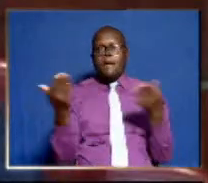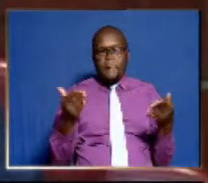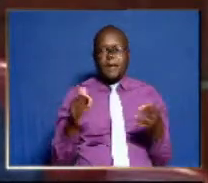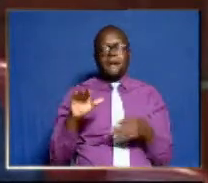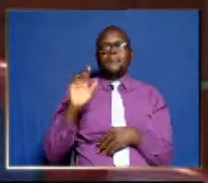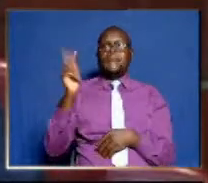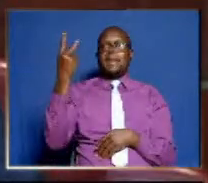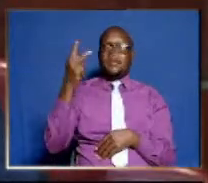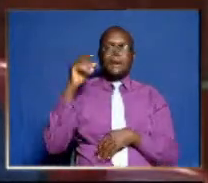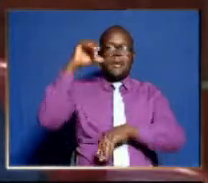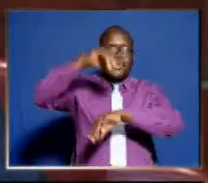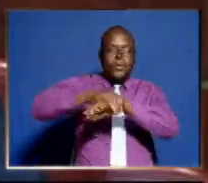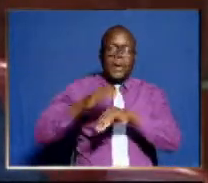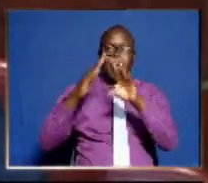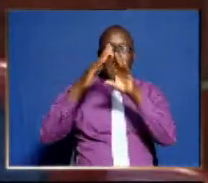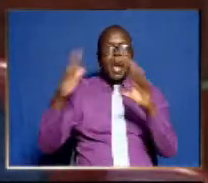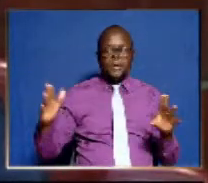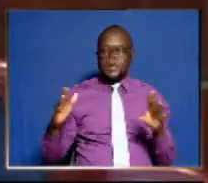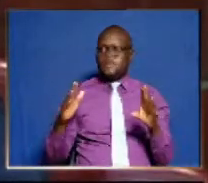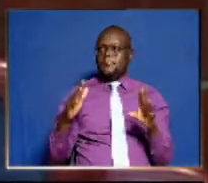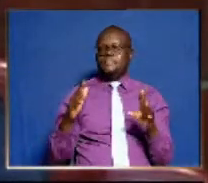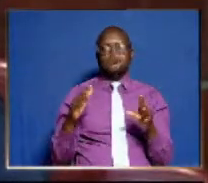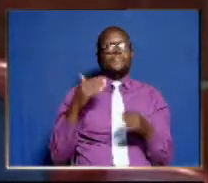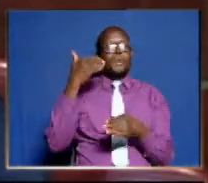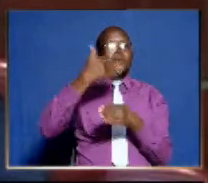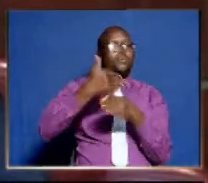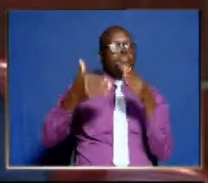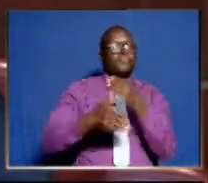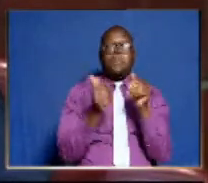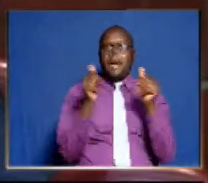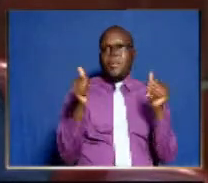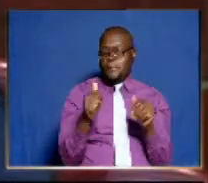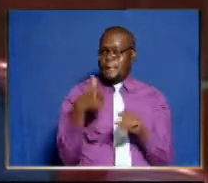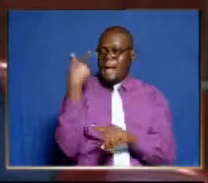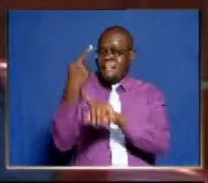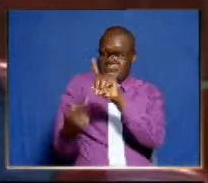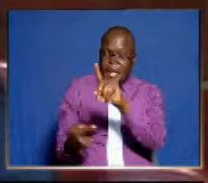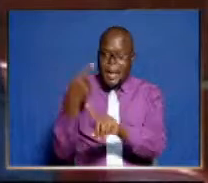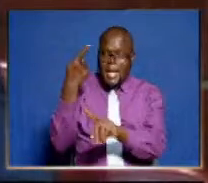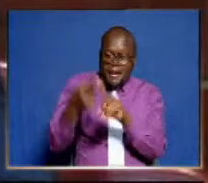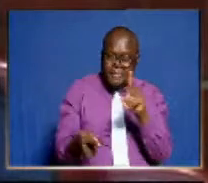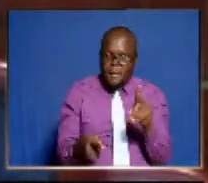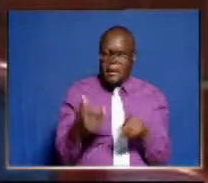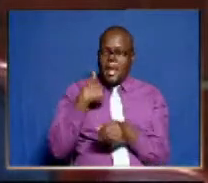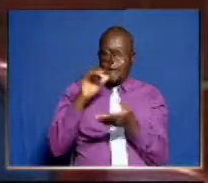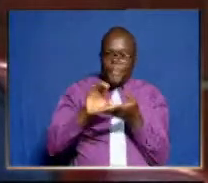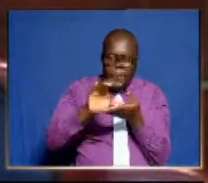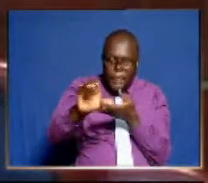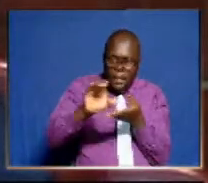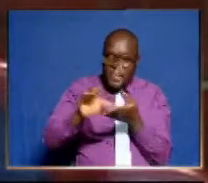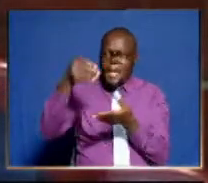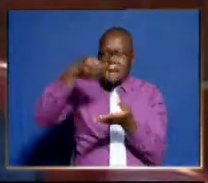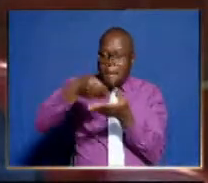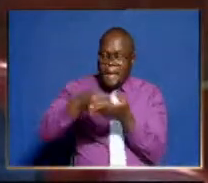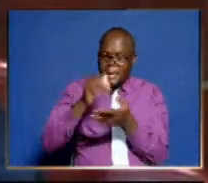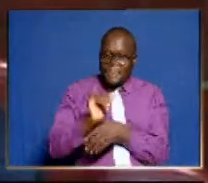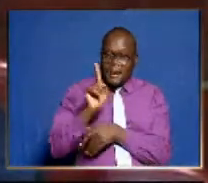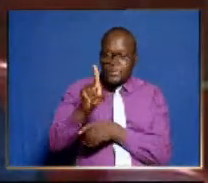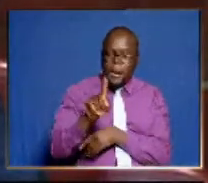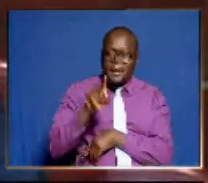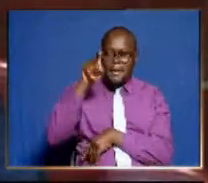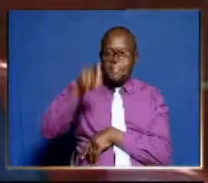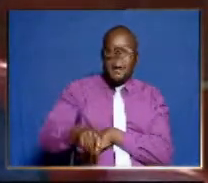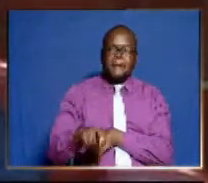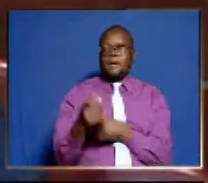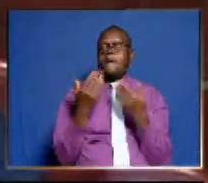find buildings that are totally not complete, and each and every year, there is allocation of money. That one, Mr. Speaker, must